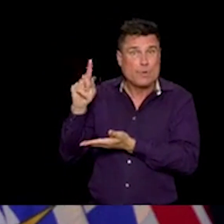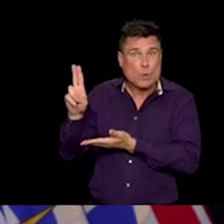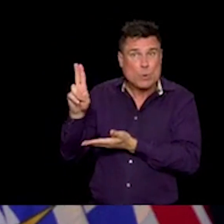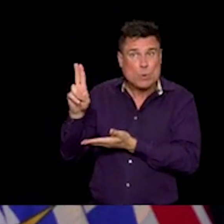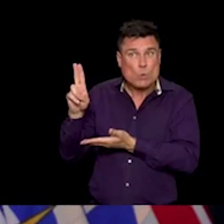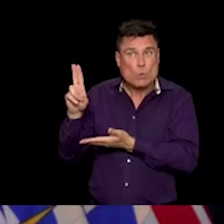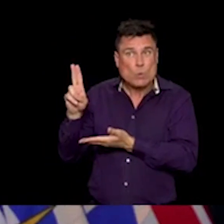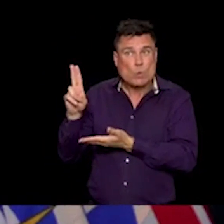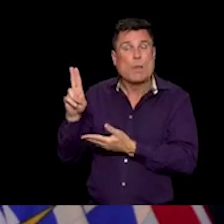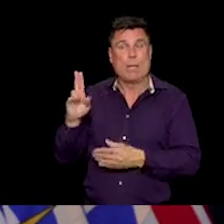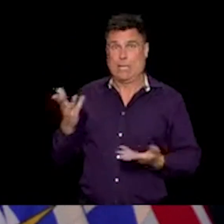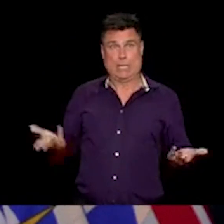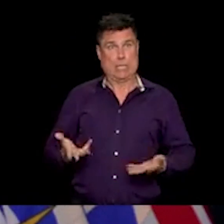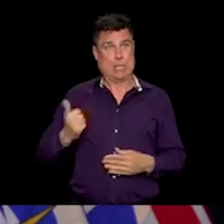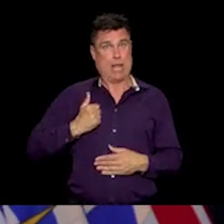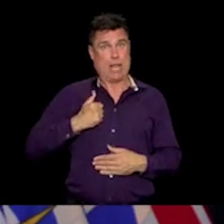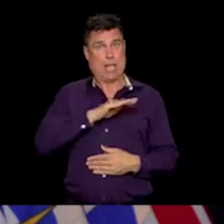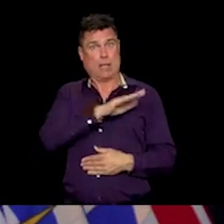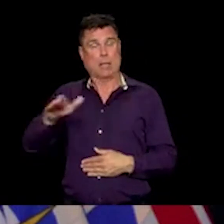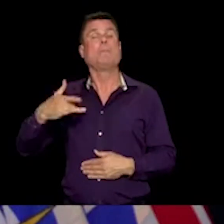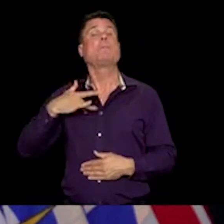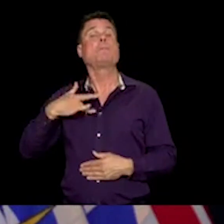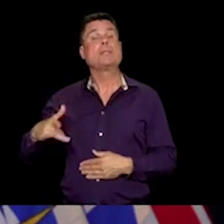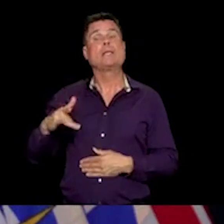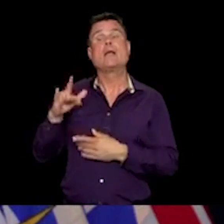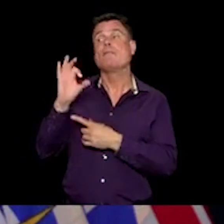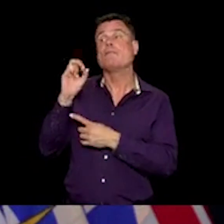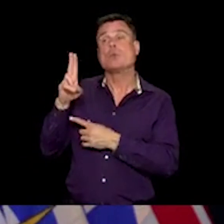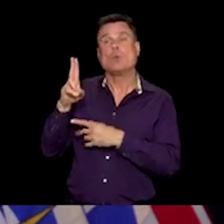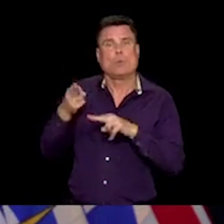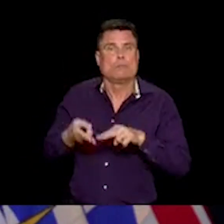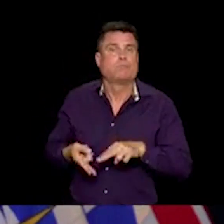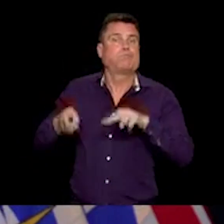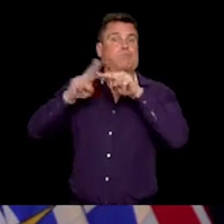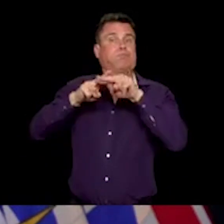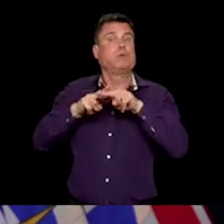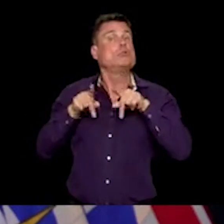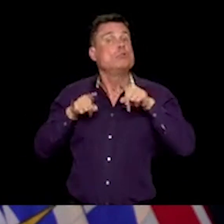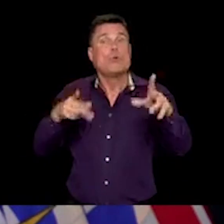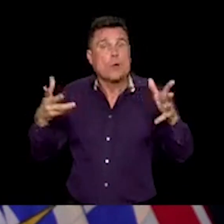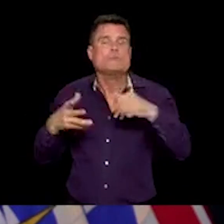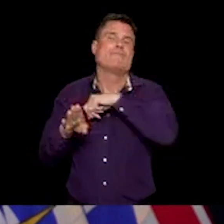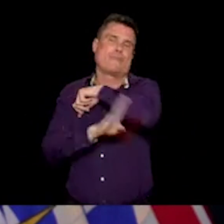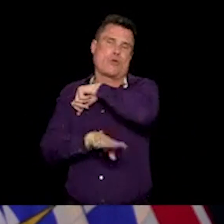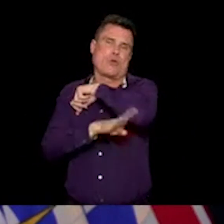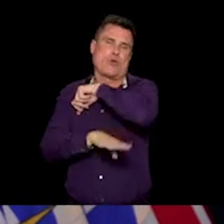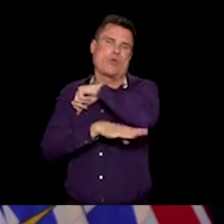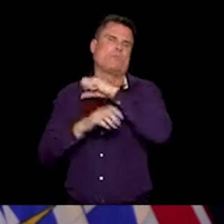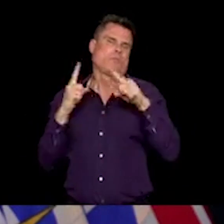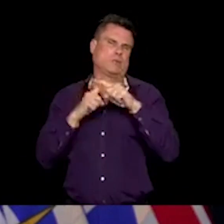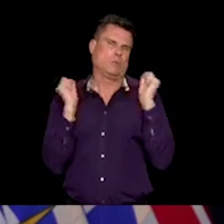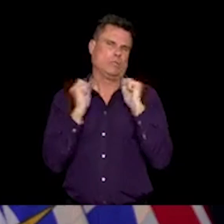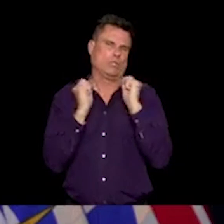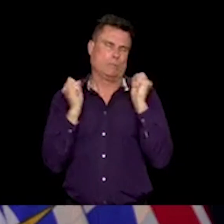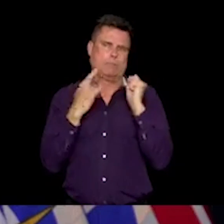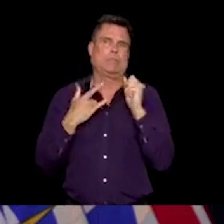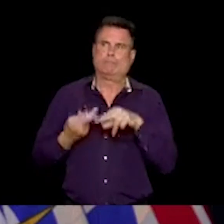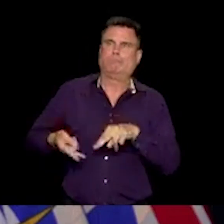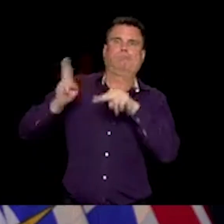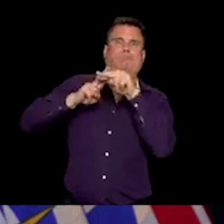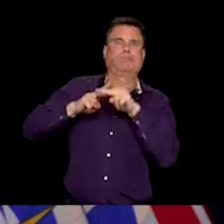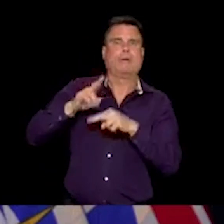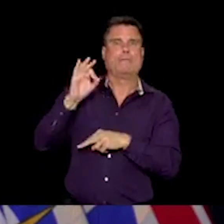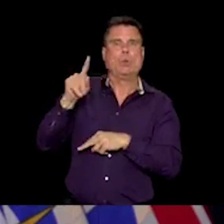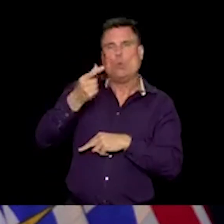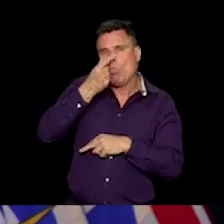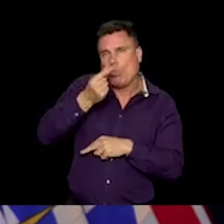Hemisphere, and we tend to have very low levels or very little influenza during the summer, but we know it comes back in